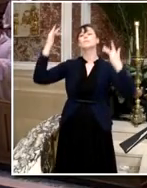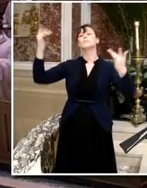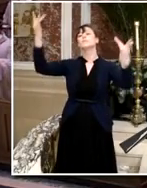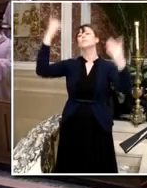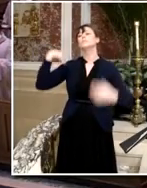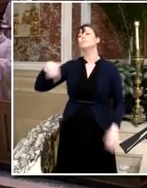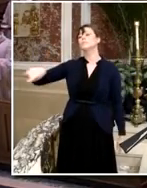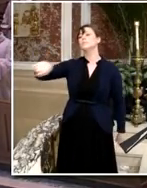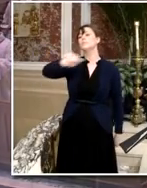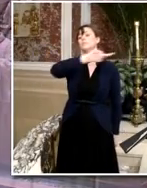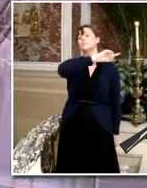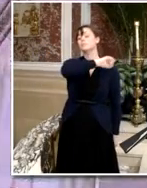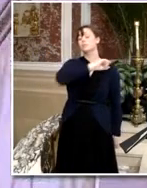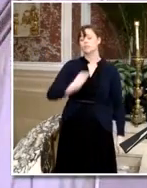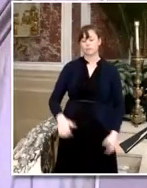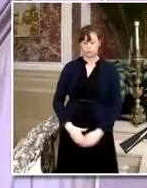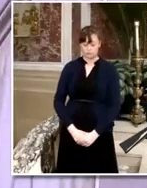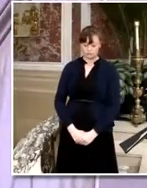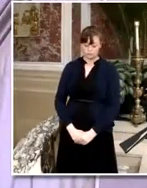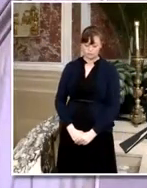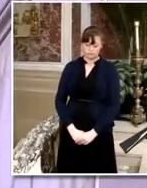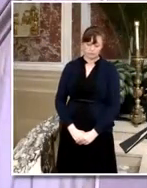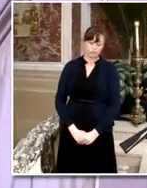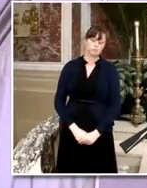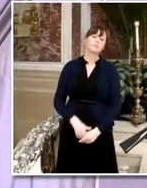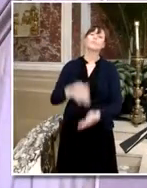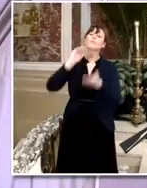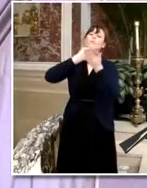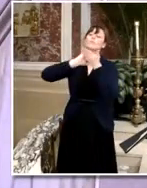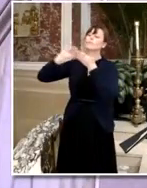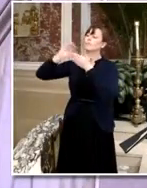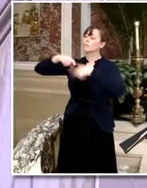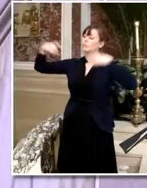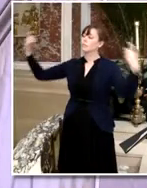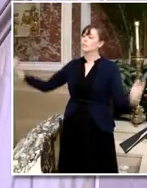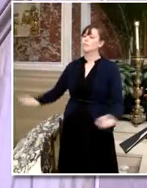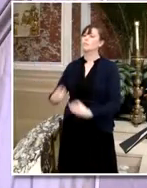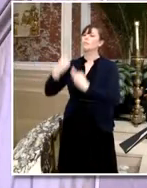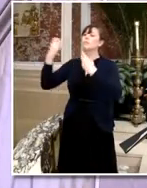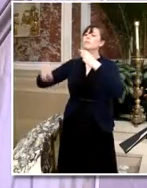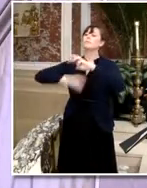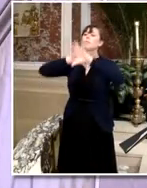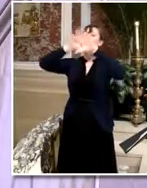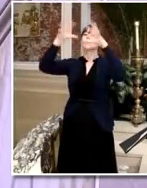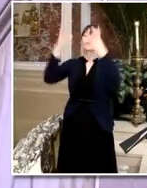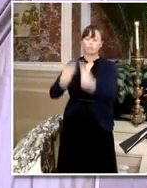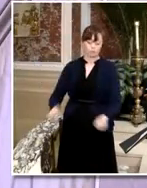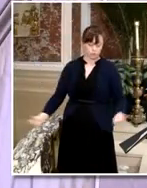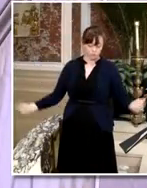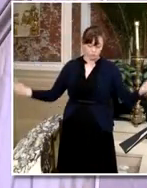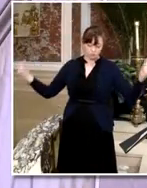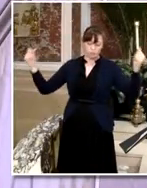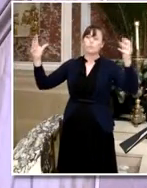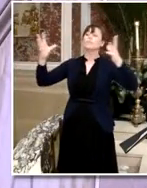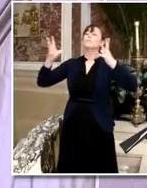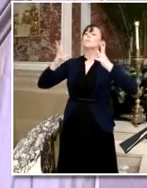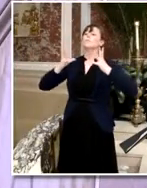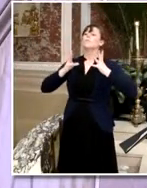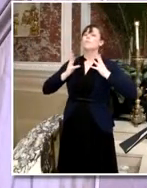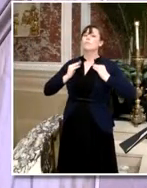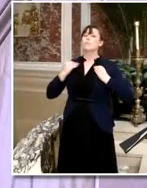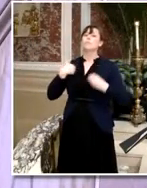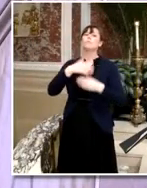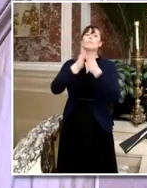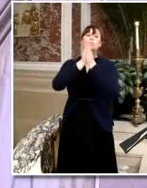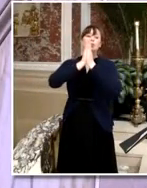mercy on us. You take away the sins of the world,